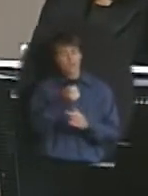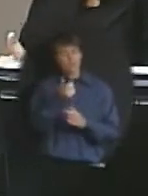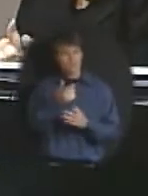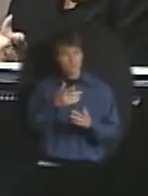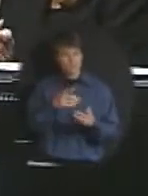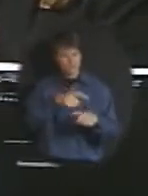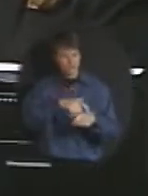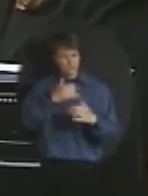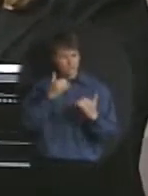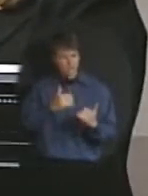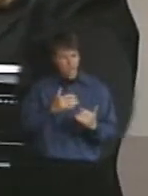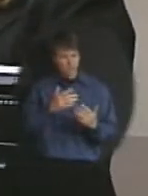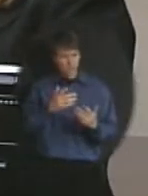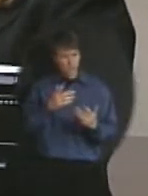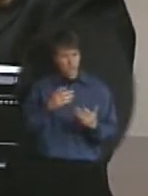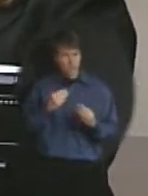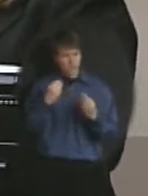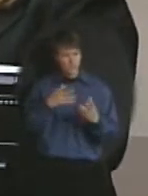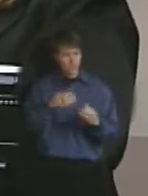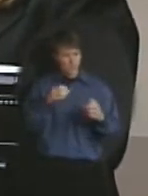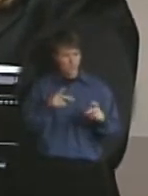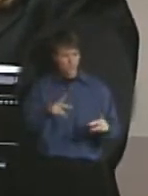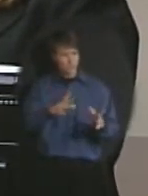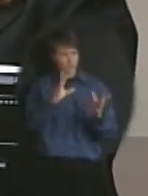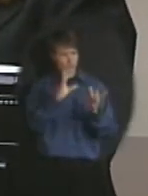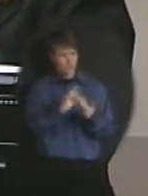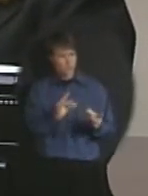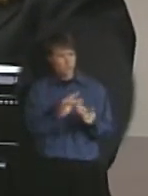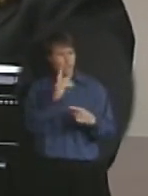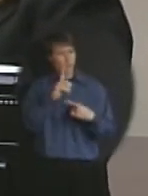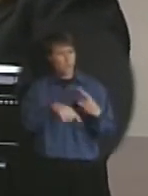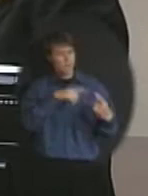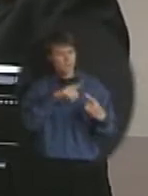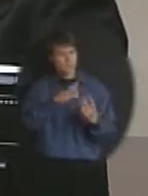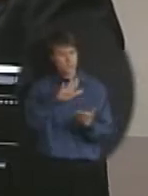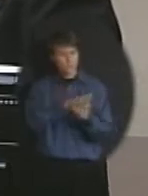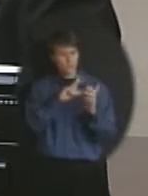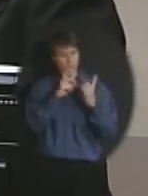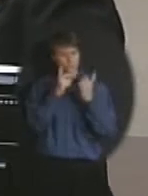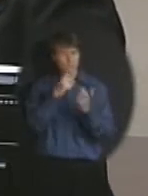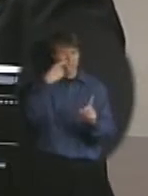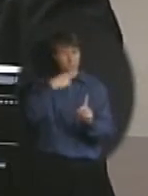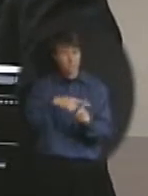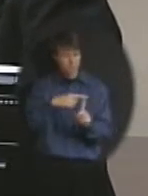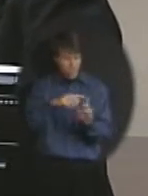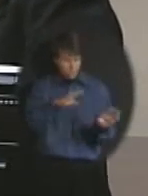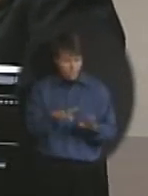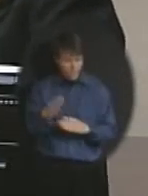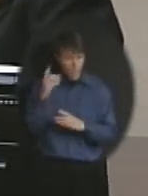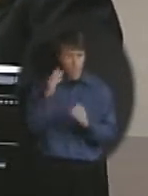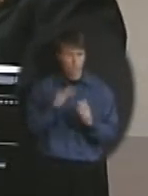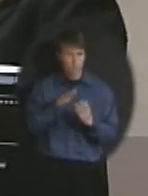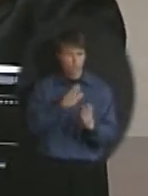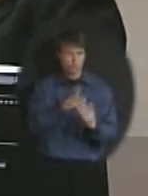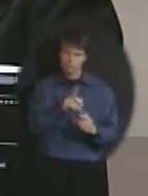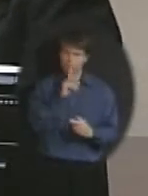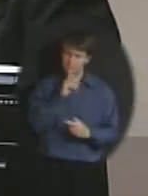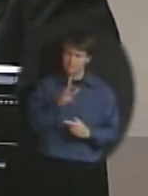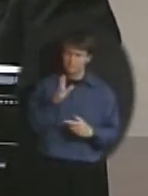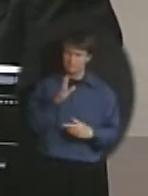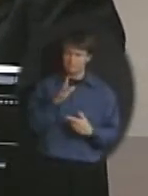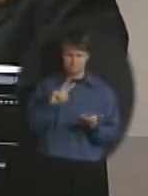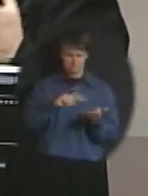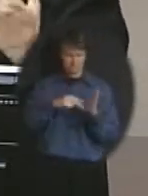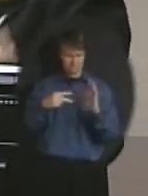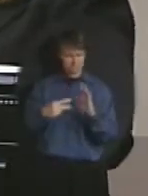and thankful for the opportunity to talk to you guys a little bit about our district's positive behavior approach and what we're really talking about when we